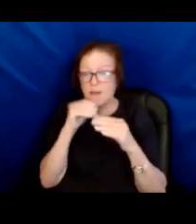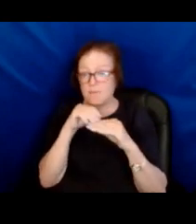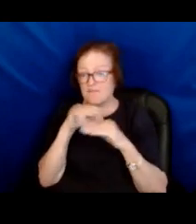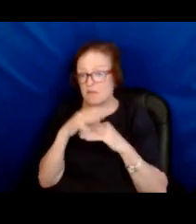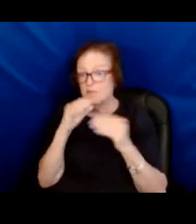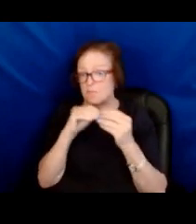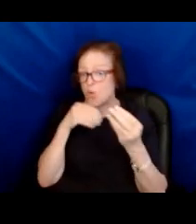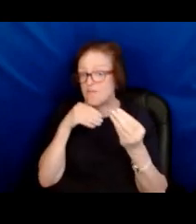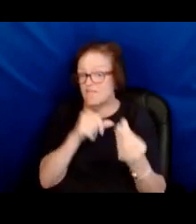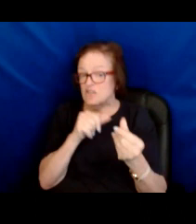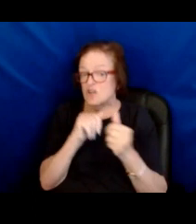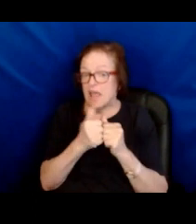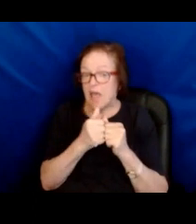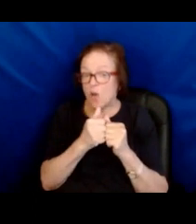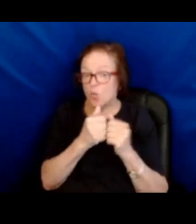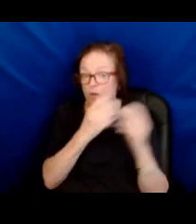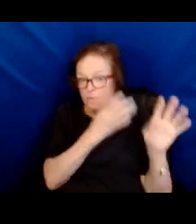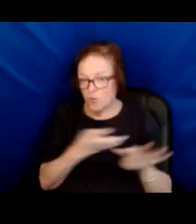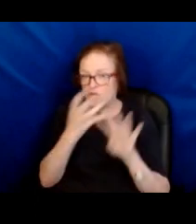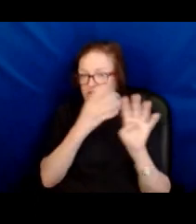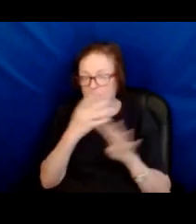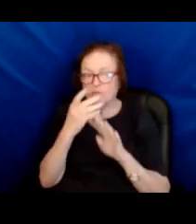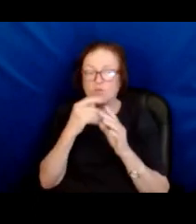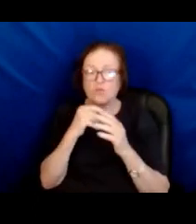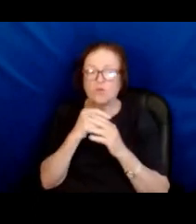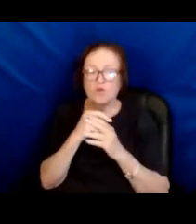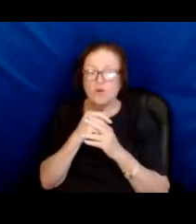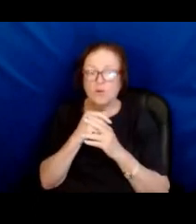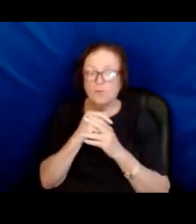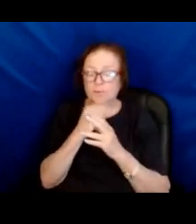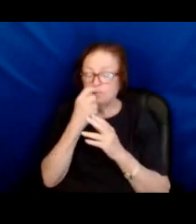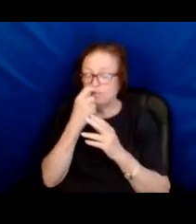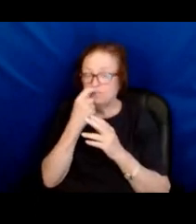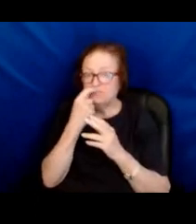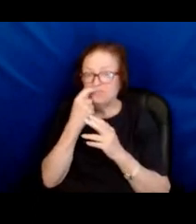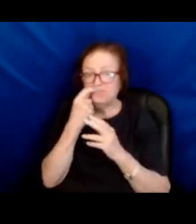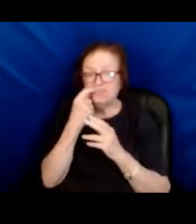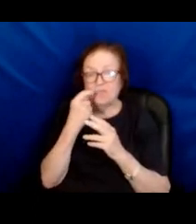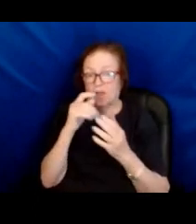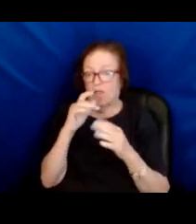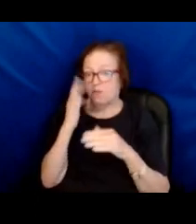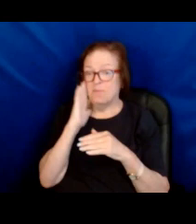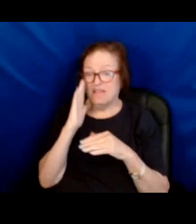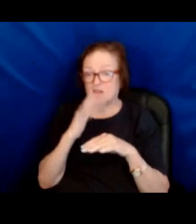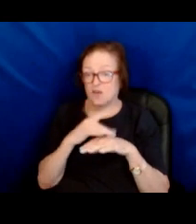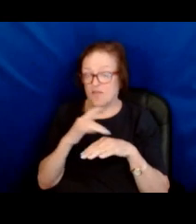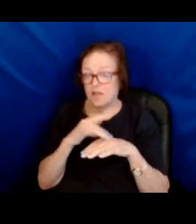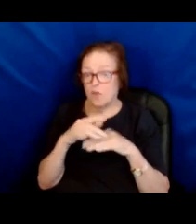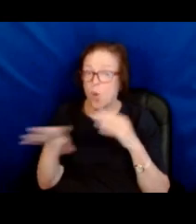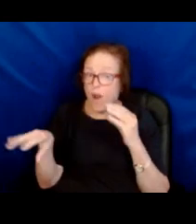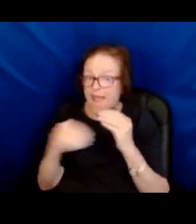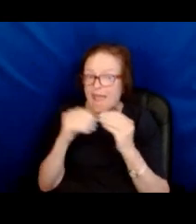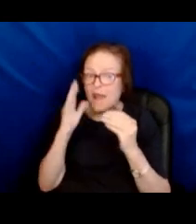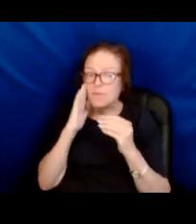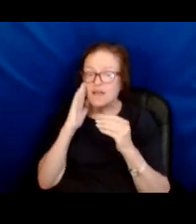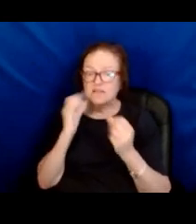efficient in how fast we move people into competency restoration beds that are available for them, or adding beds. How much of a